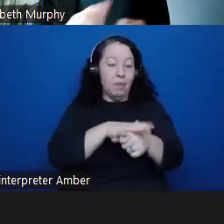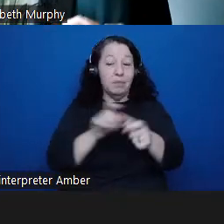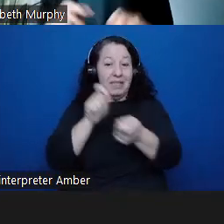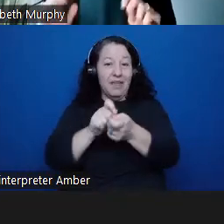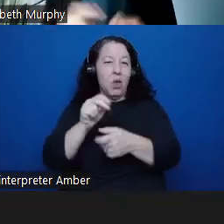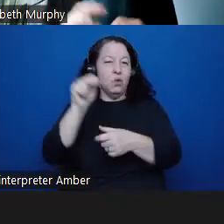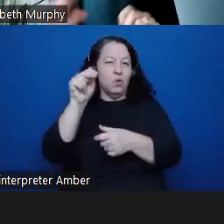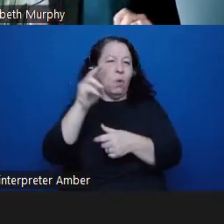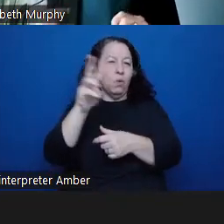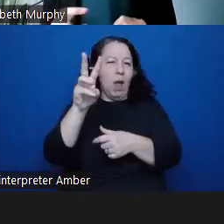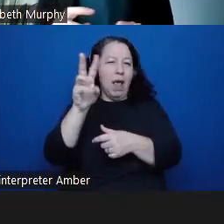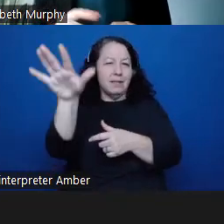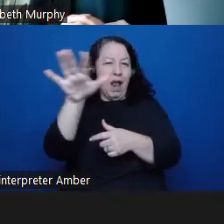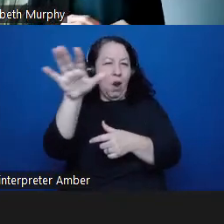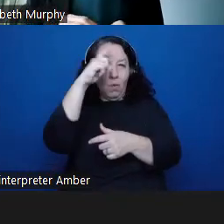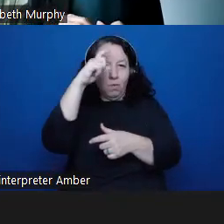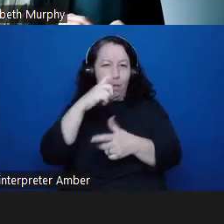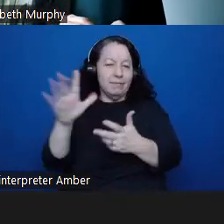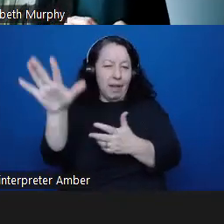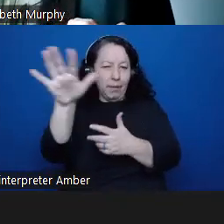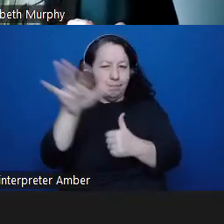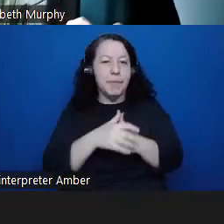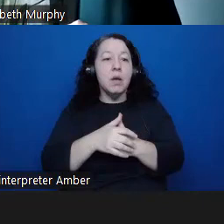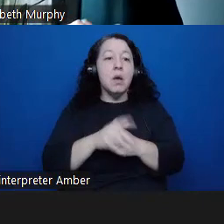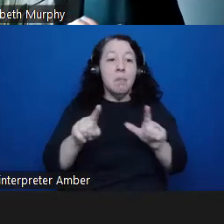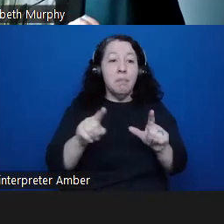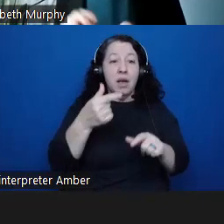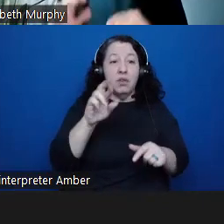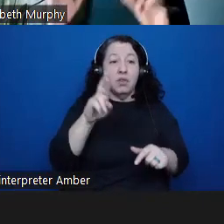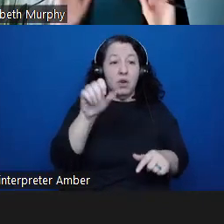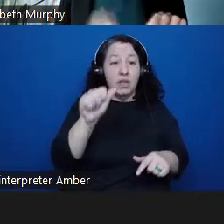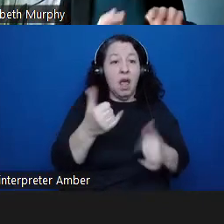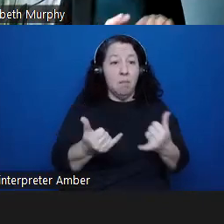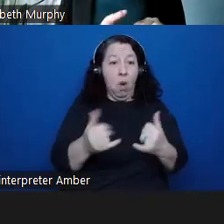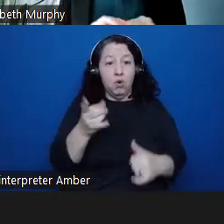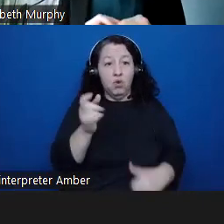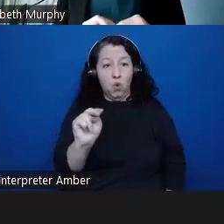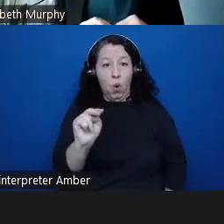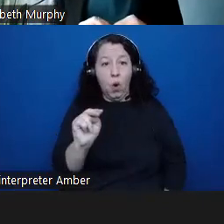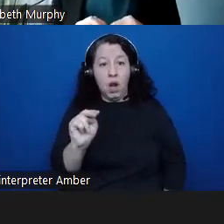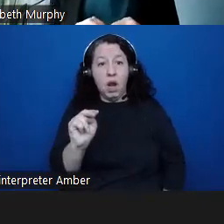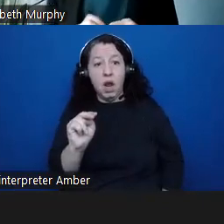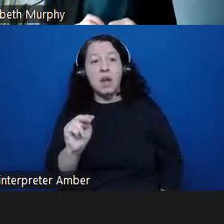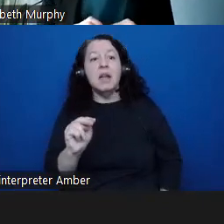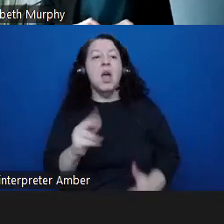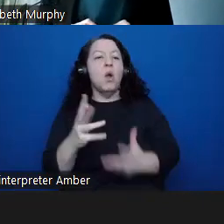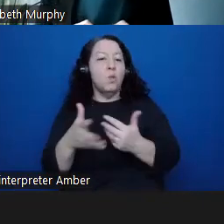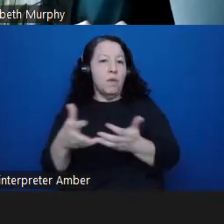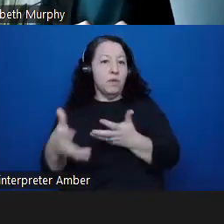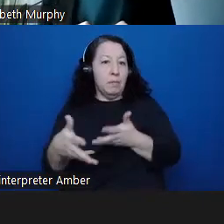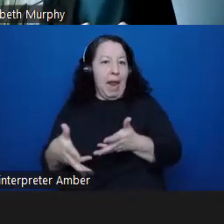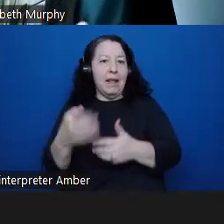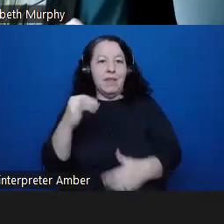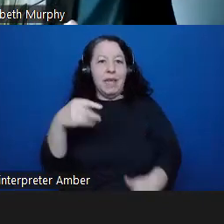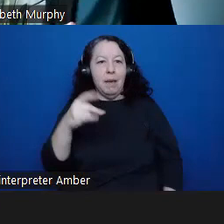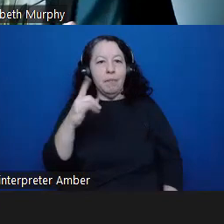at Jerash in modern Jordan, in the remains of an earlier hippodrome, several workshops here were also found with human